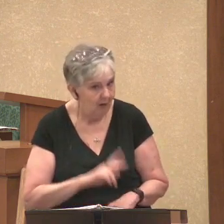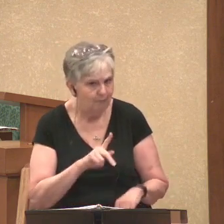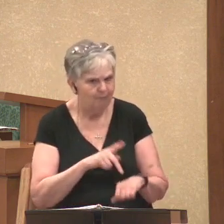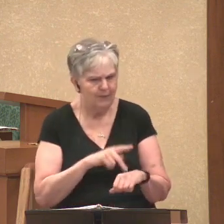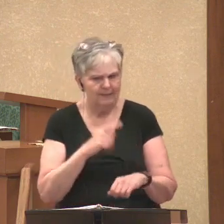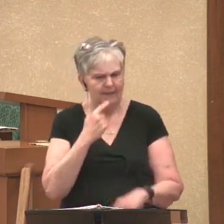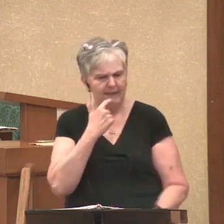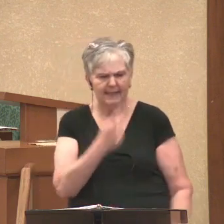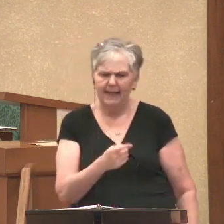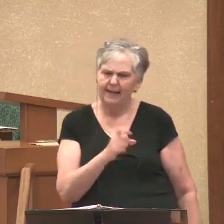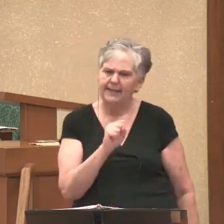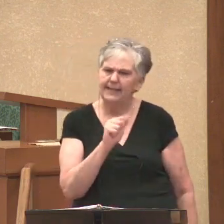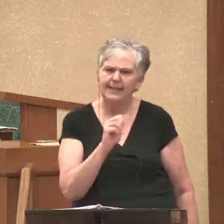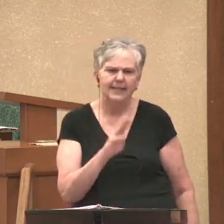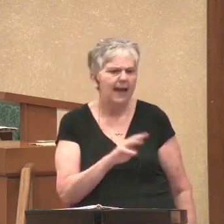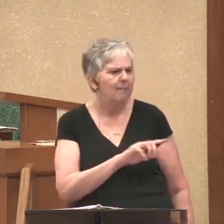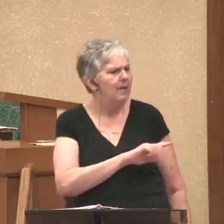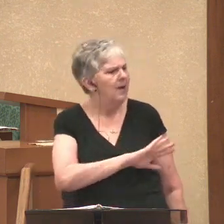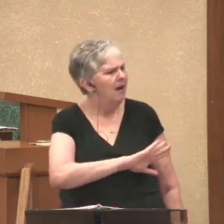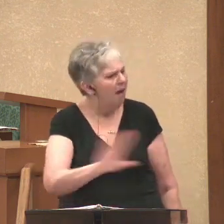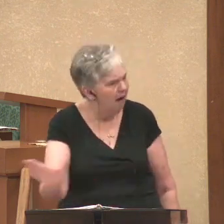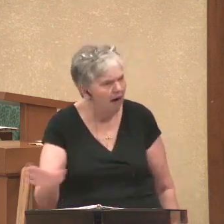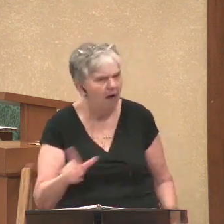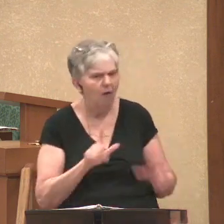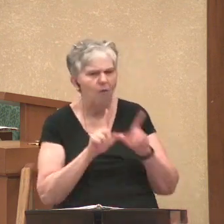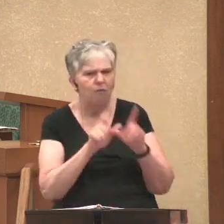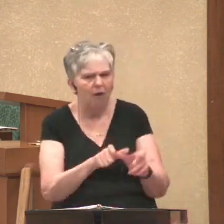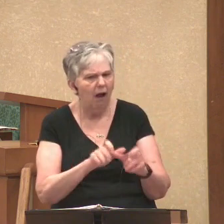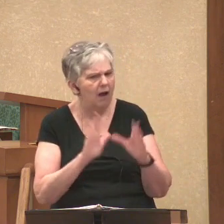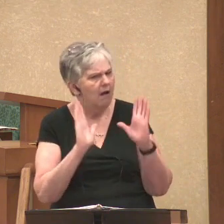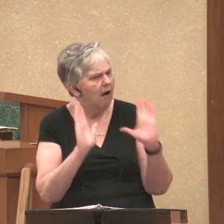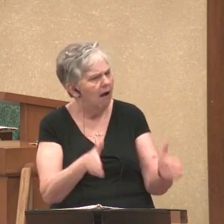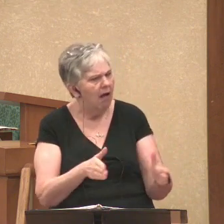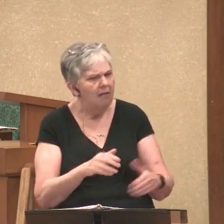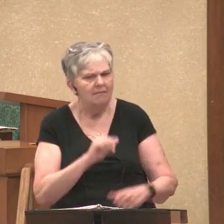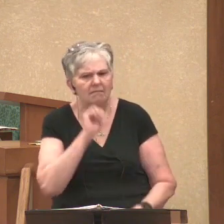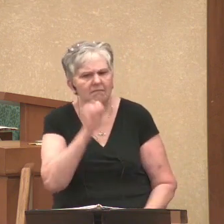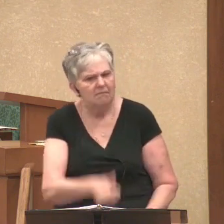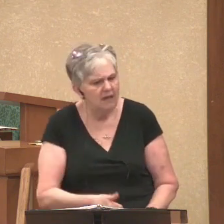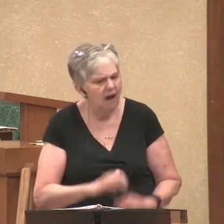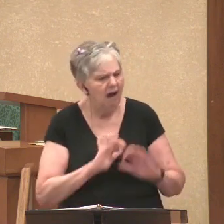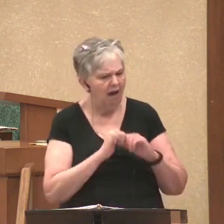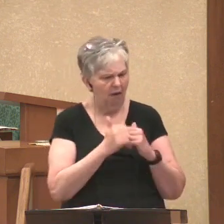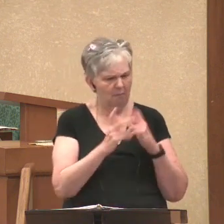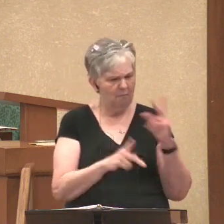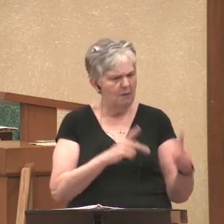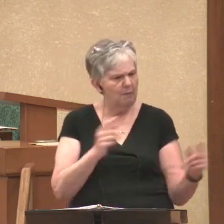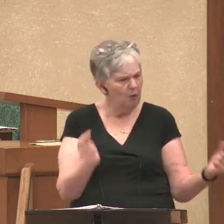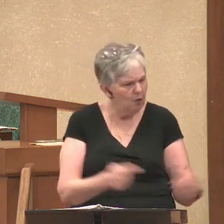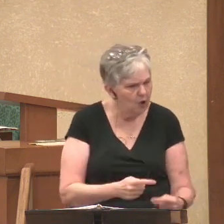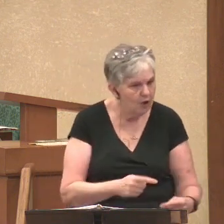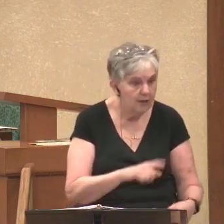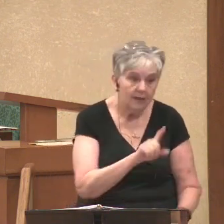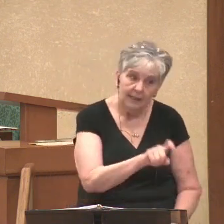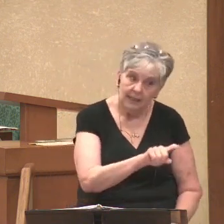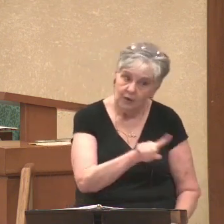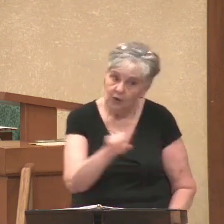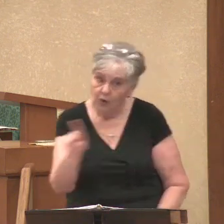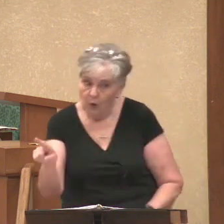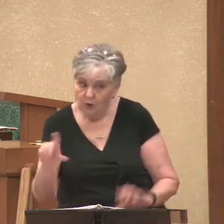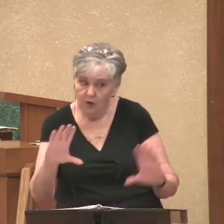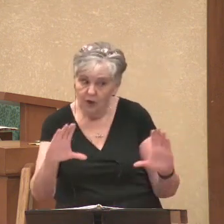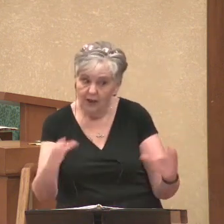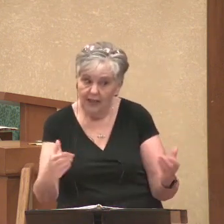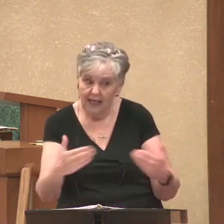tells Sam, "You know, we don't run in the hallways. That's how people get hurt. We need to go to your classroom